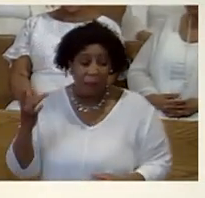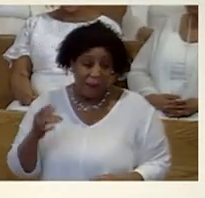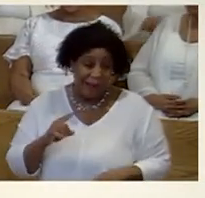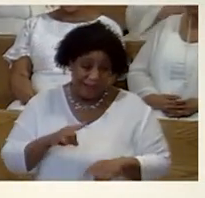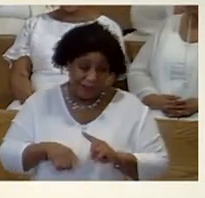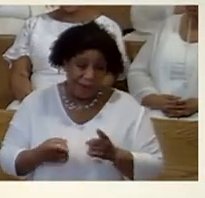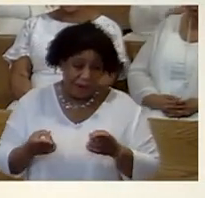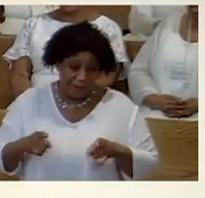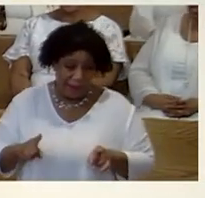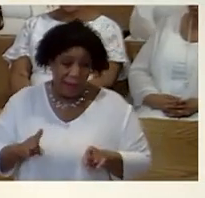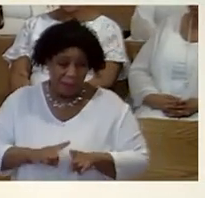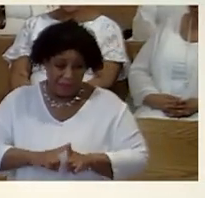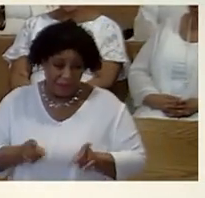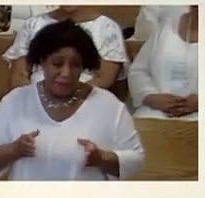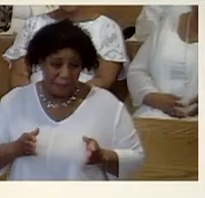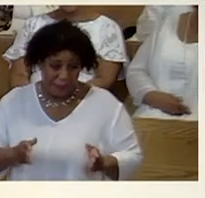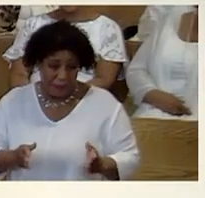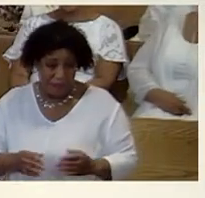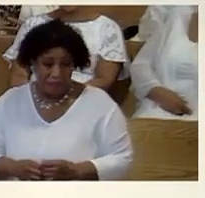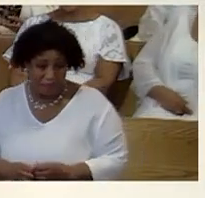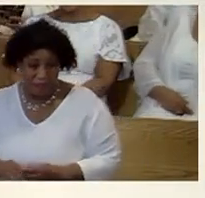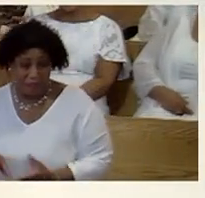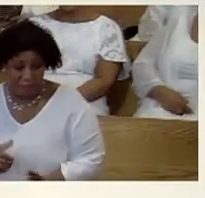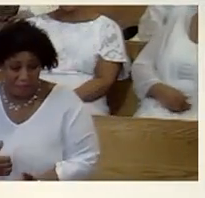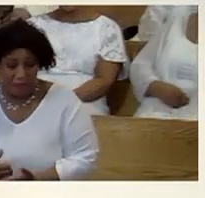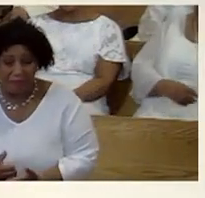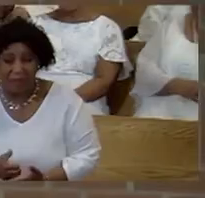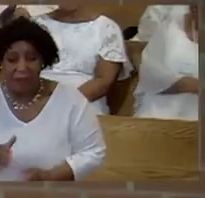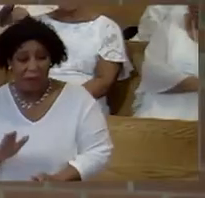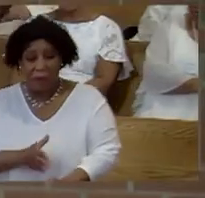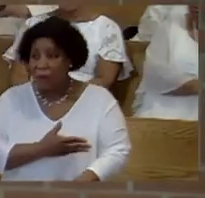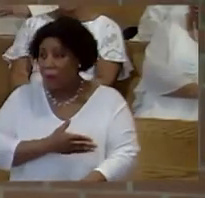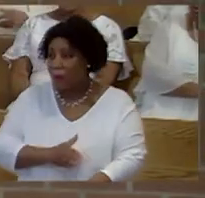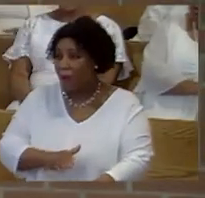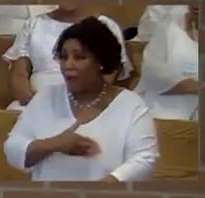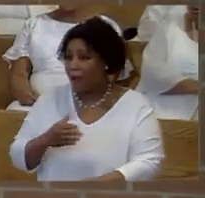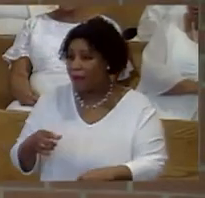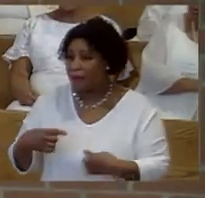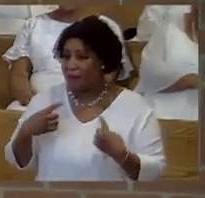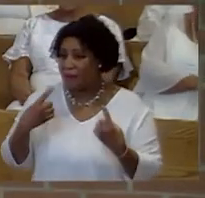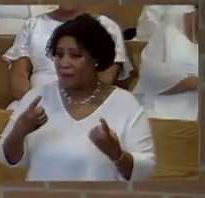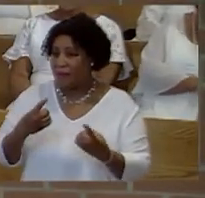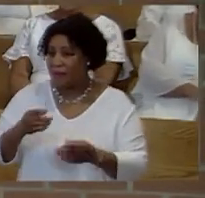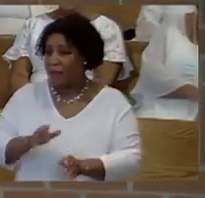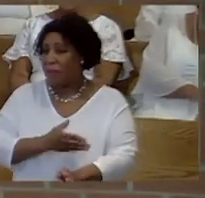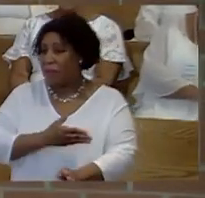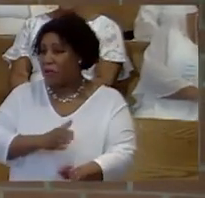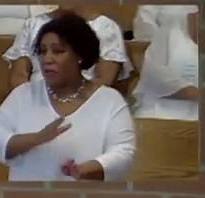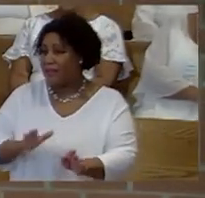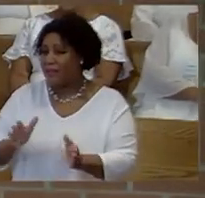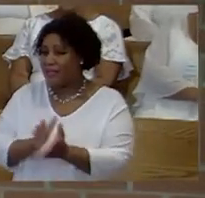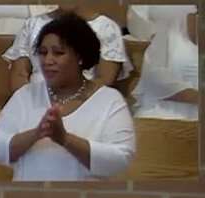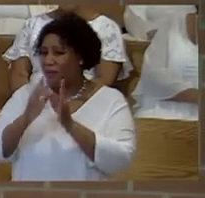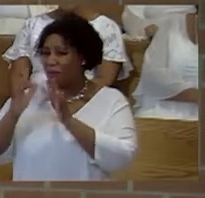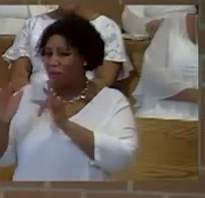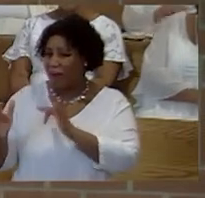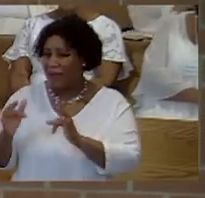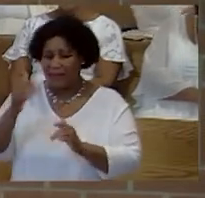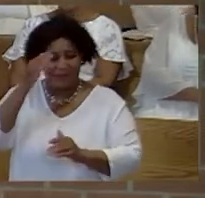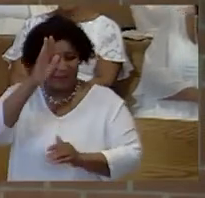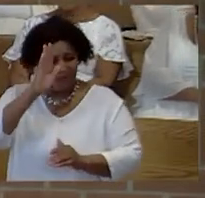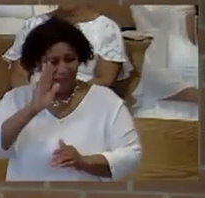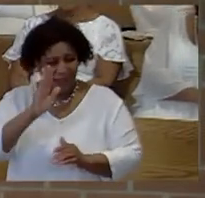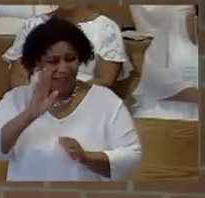could have been a different way. Amen. The choir's been singing, the musicians been playing. Praise God for